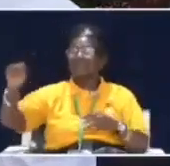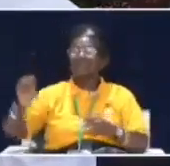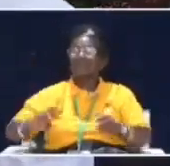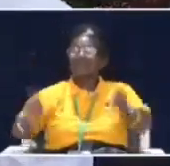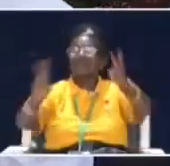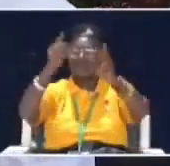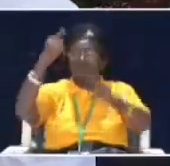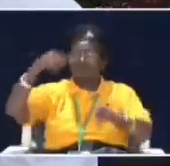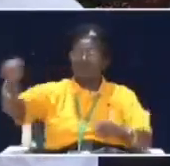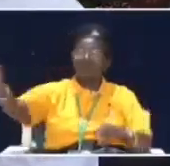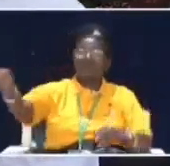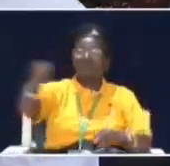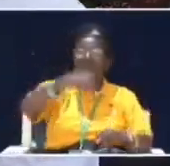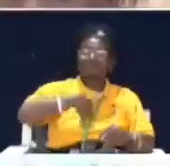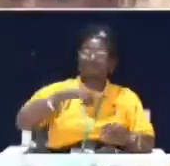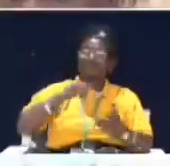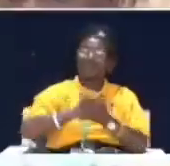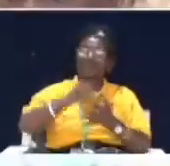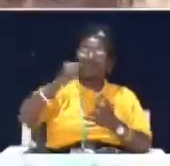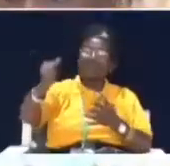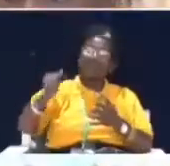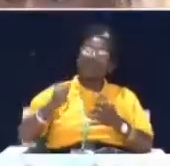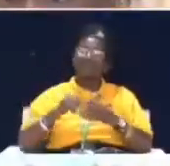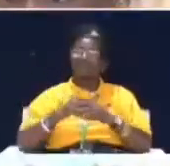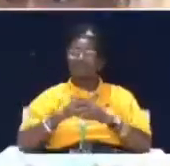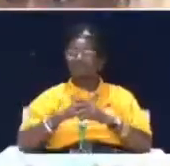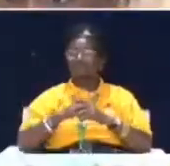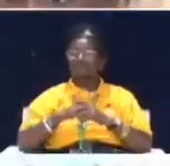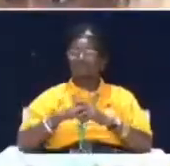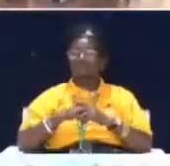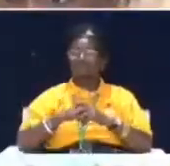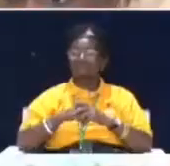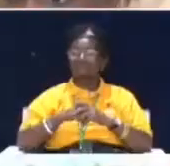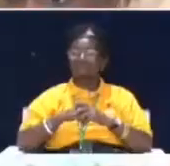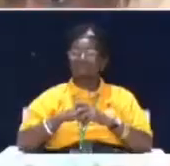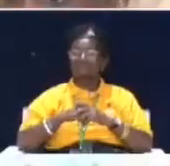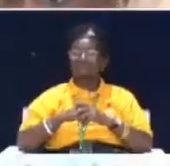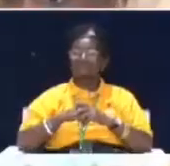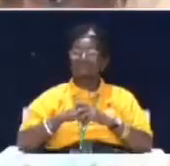Àwọn áńgẹ́lì yóò máa mú kí ọ̀nà kí ó là fún yín.